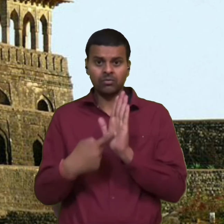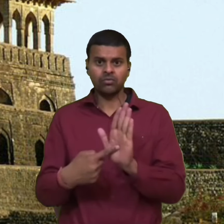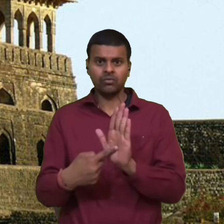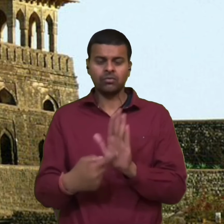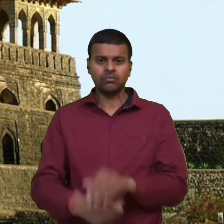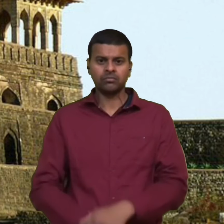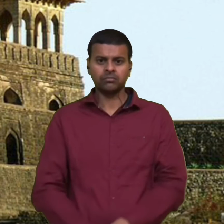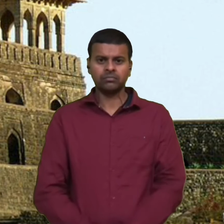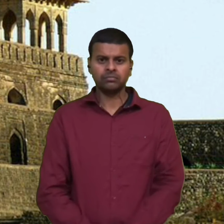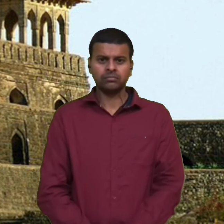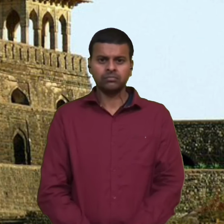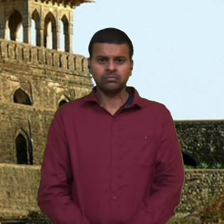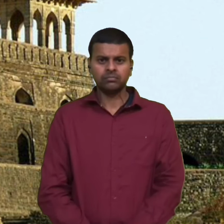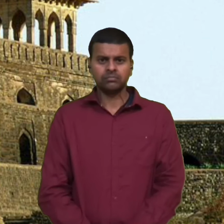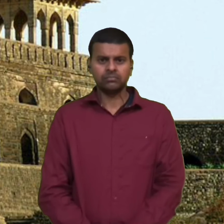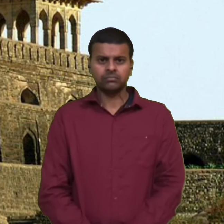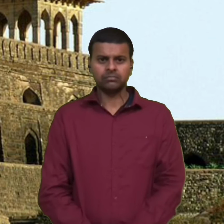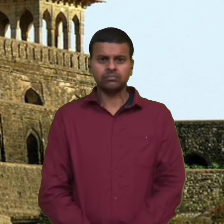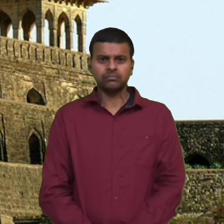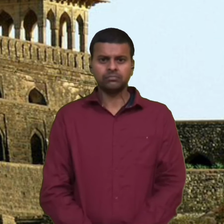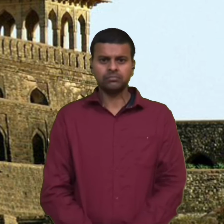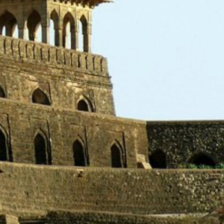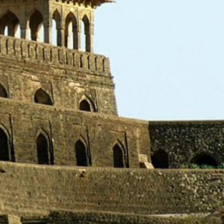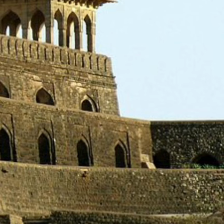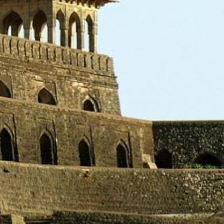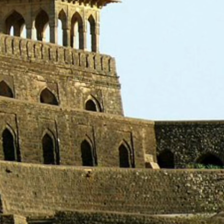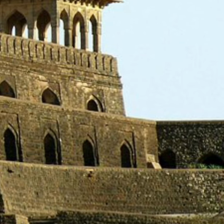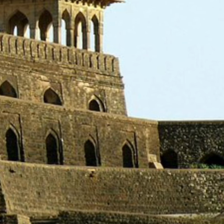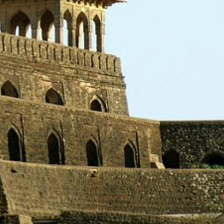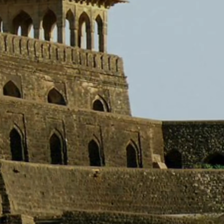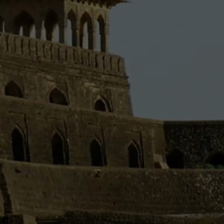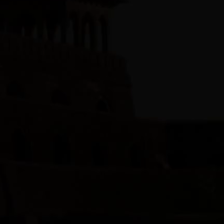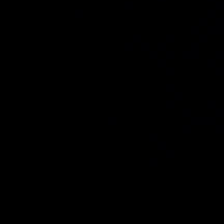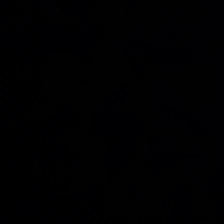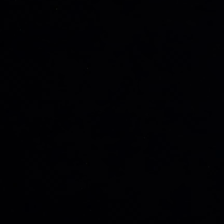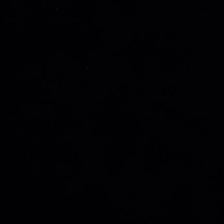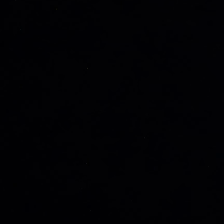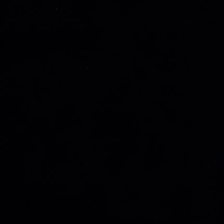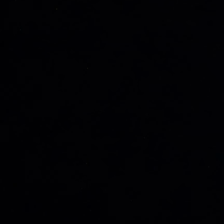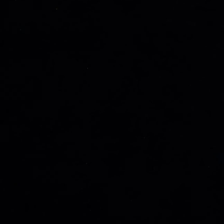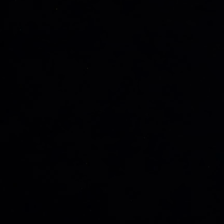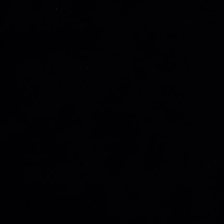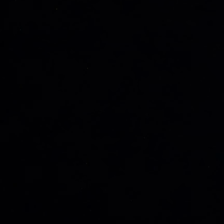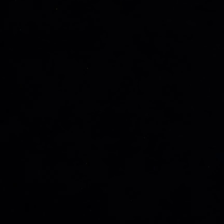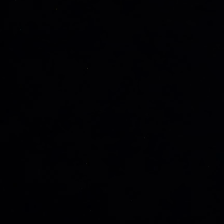steep 365-meter drop, highlighting its strategic location.